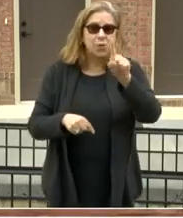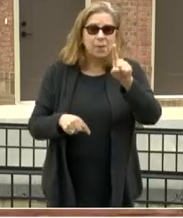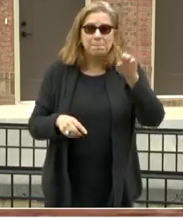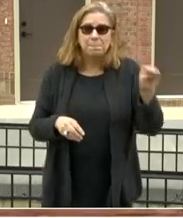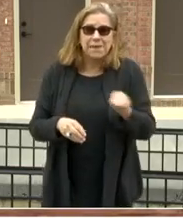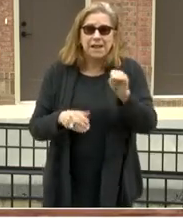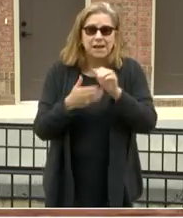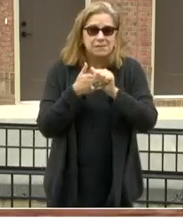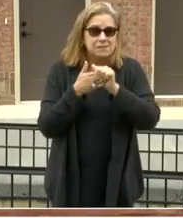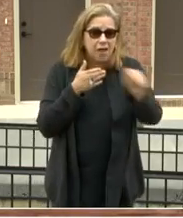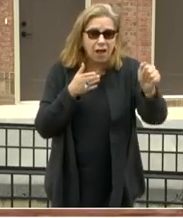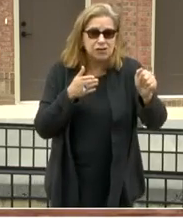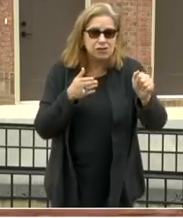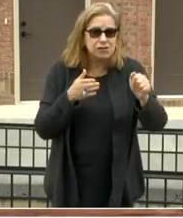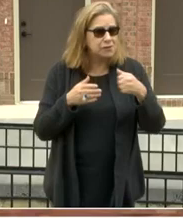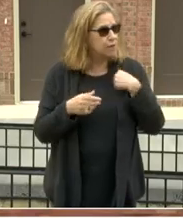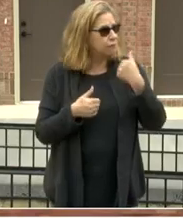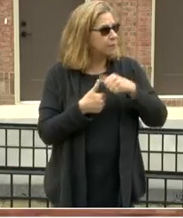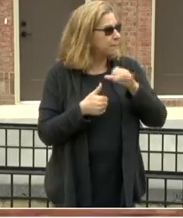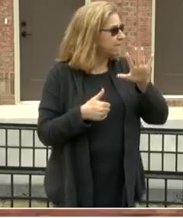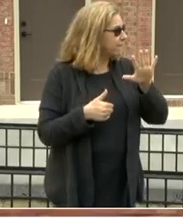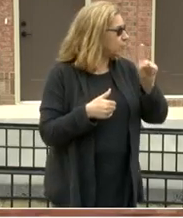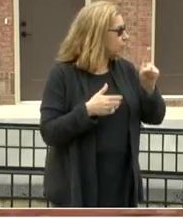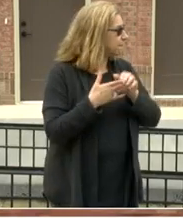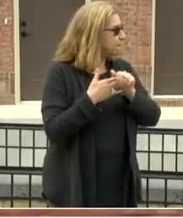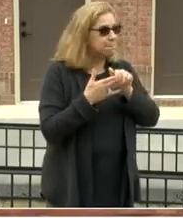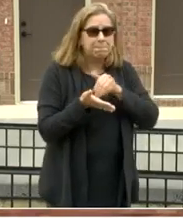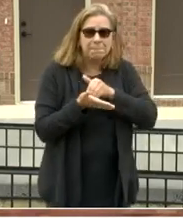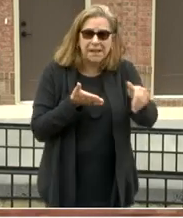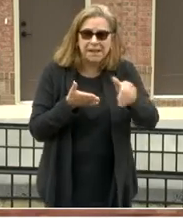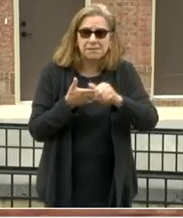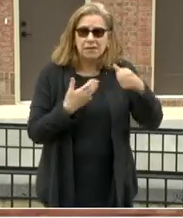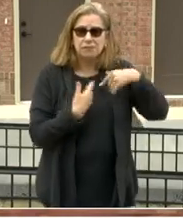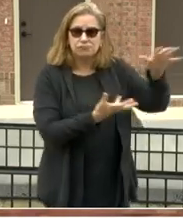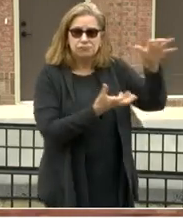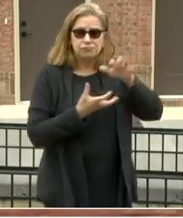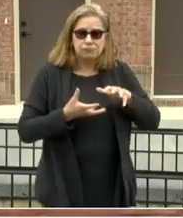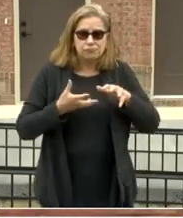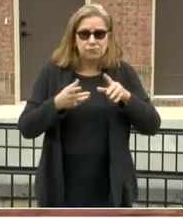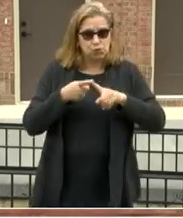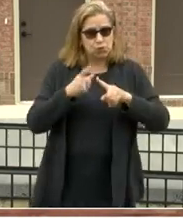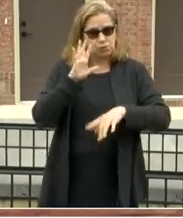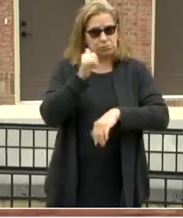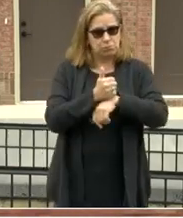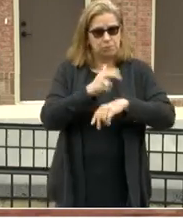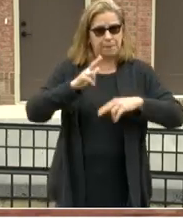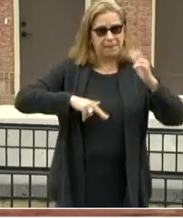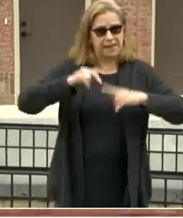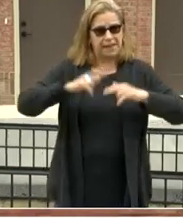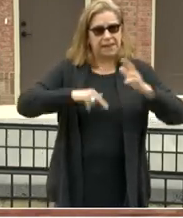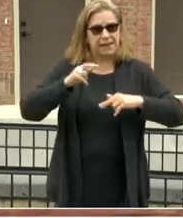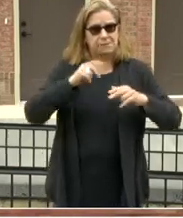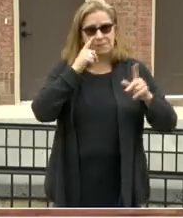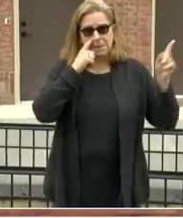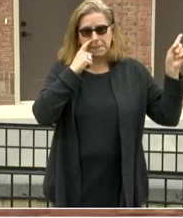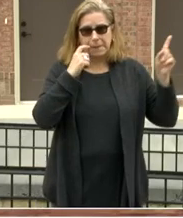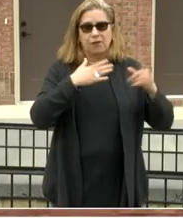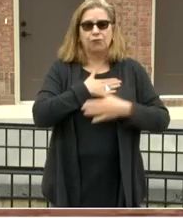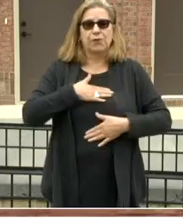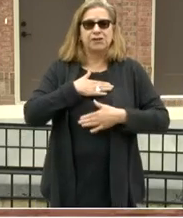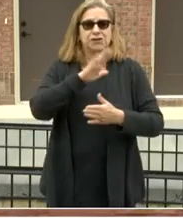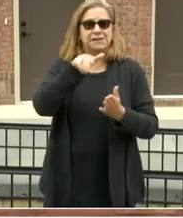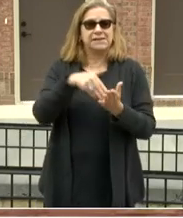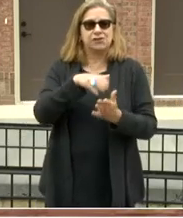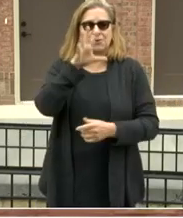the number, that we needed to build the entertainment and sports arena. I was proud to